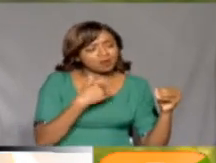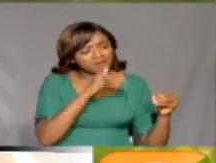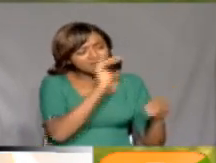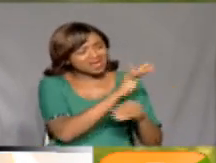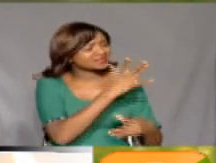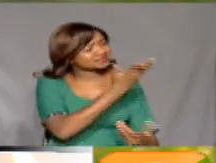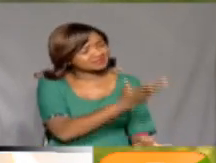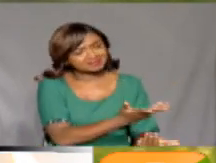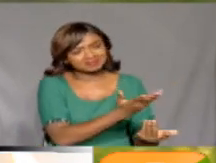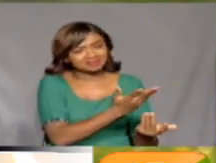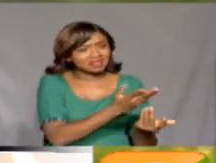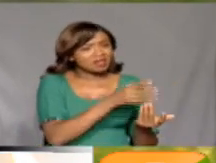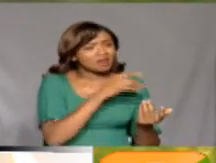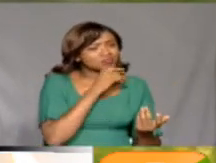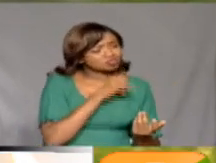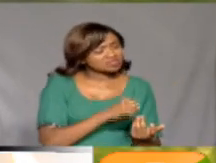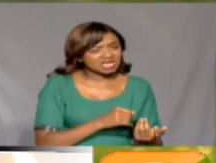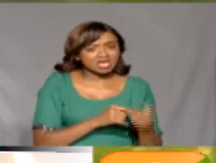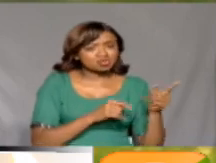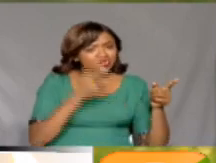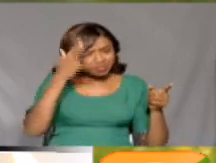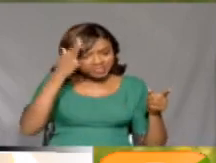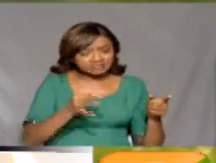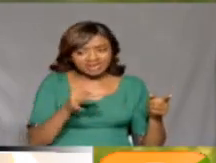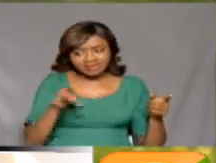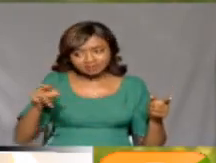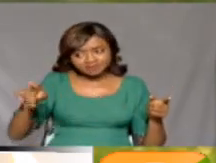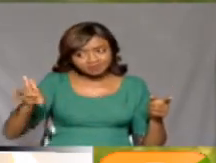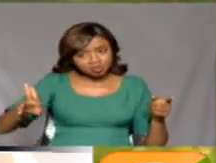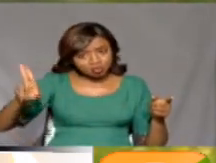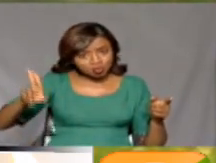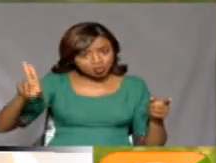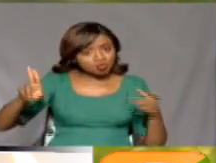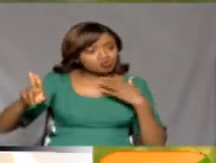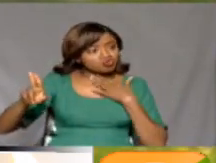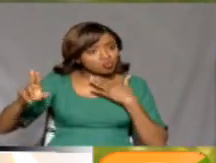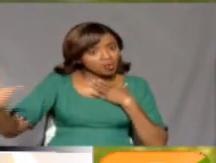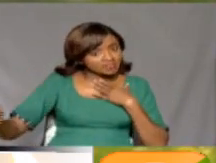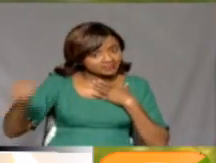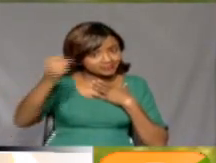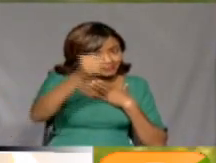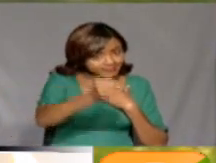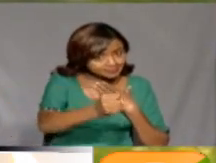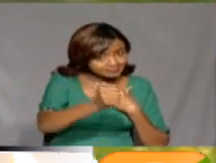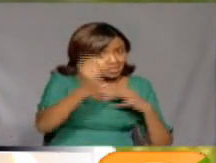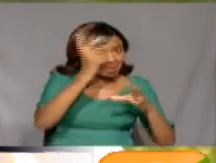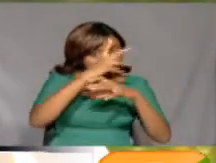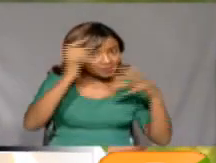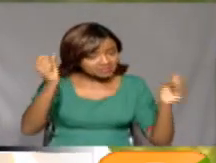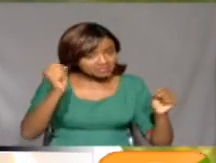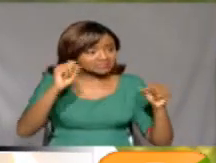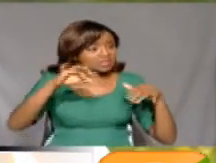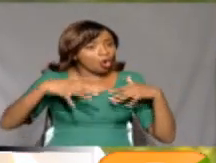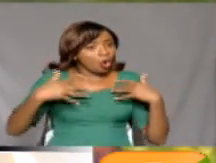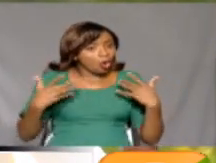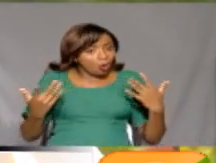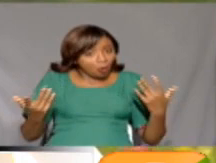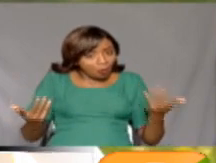you settled on Uhuru Kenyatta as your preferred candidate, or there is still